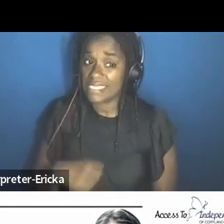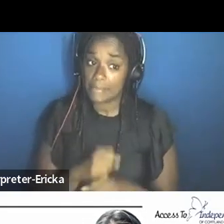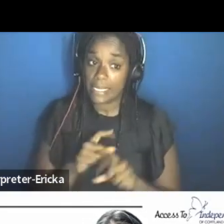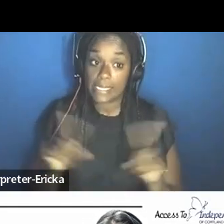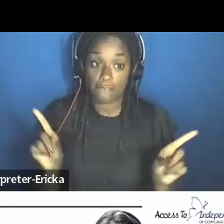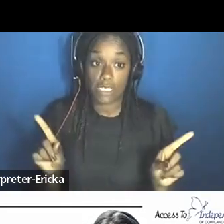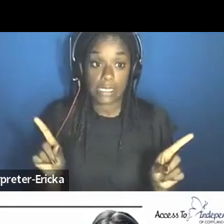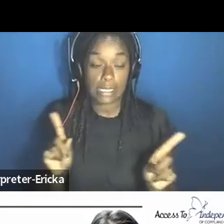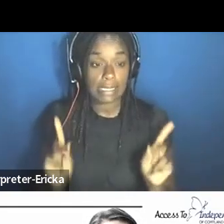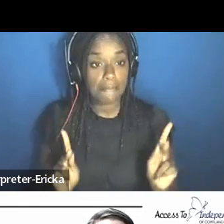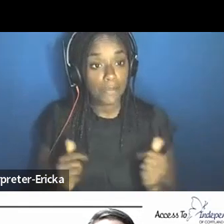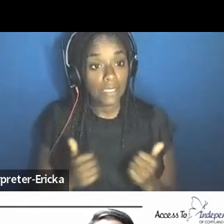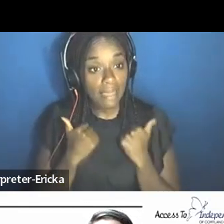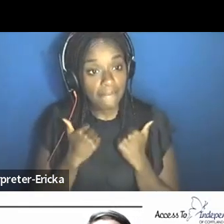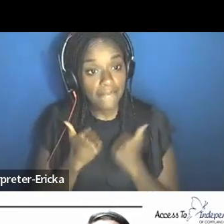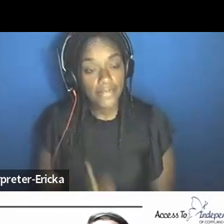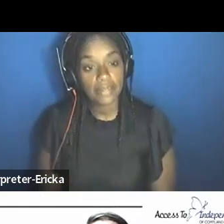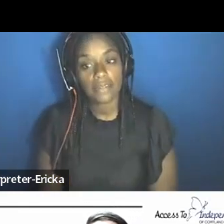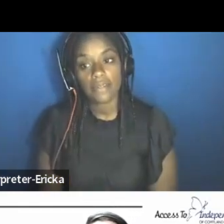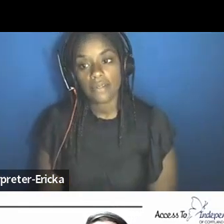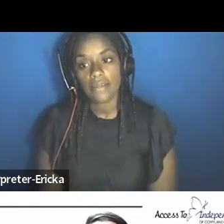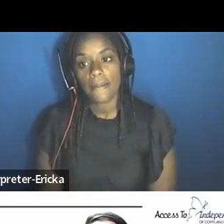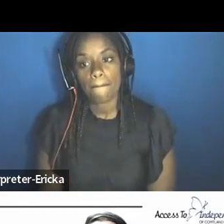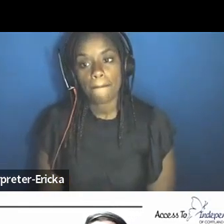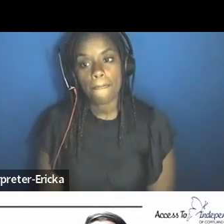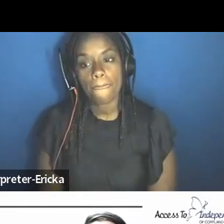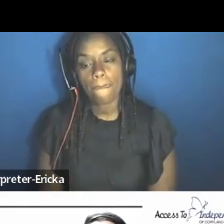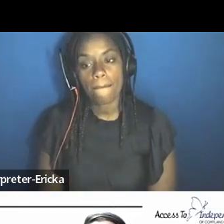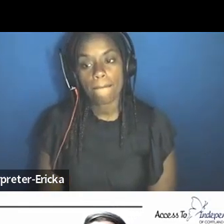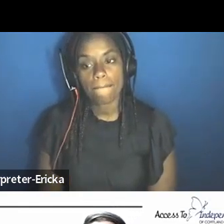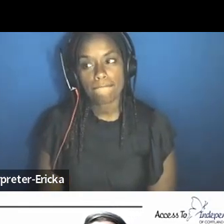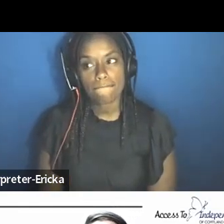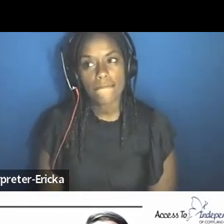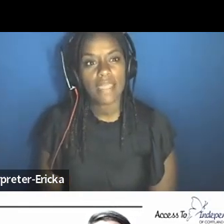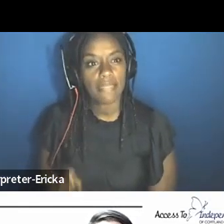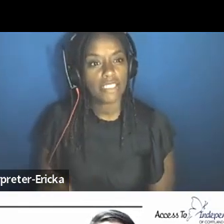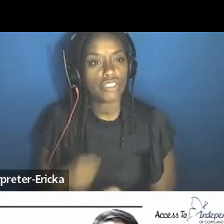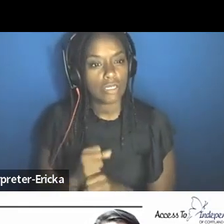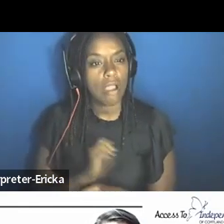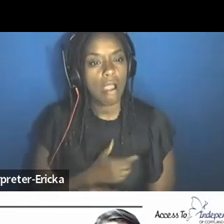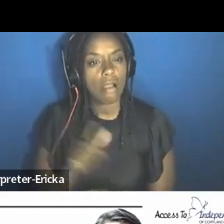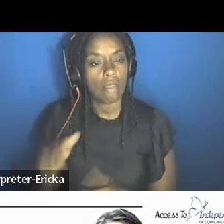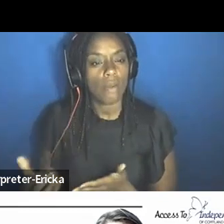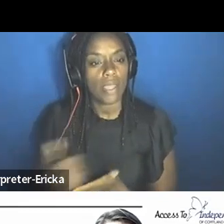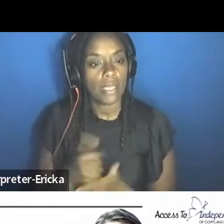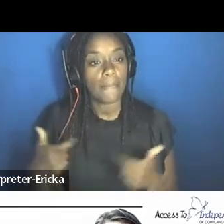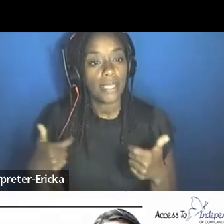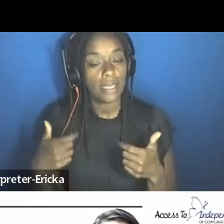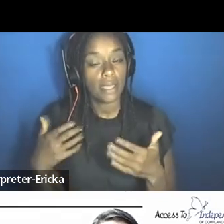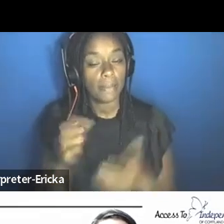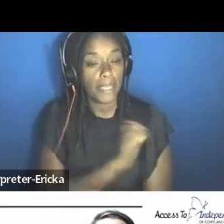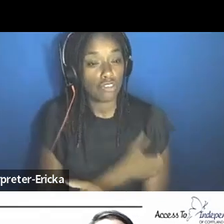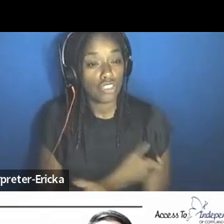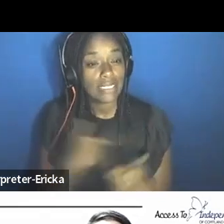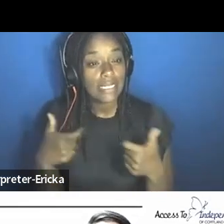difference in folks' lives. And I think just this year, our low income energy assistance program started paying for water for